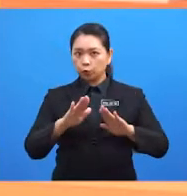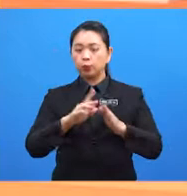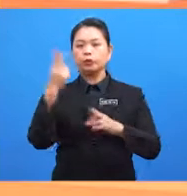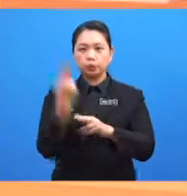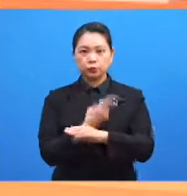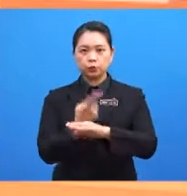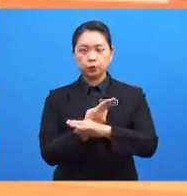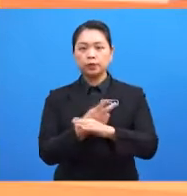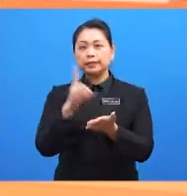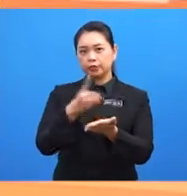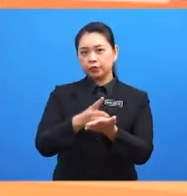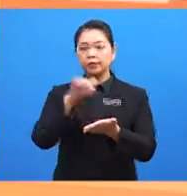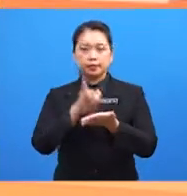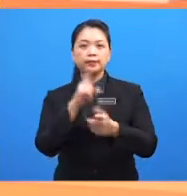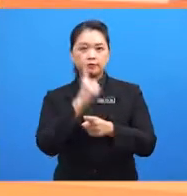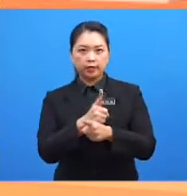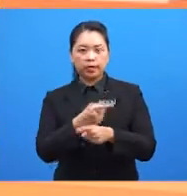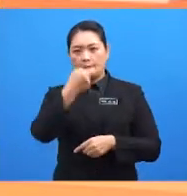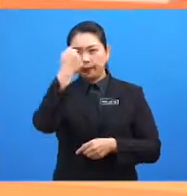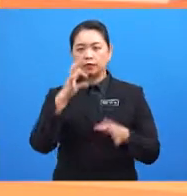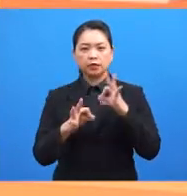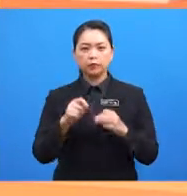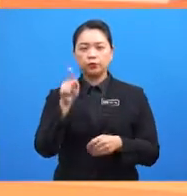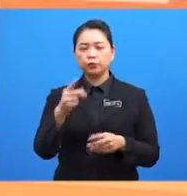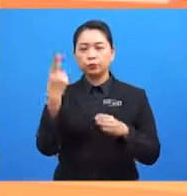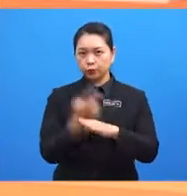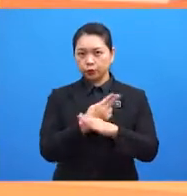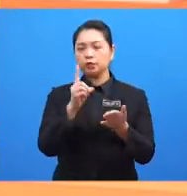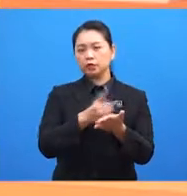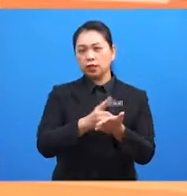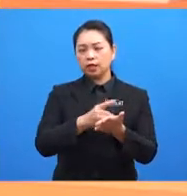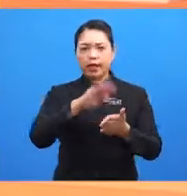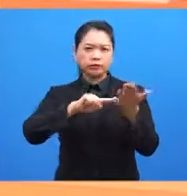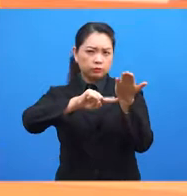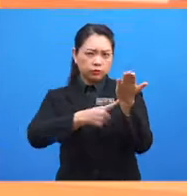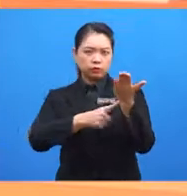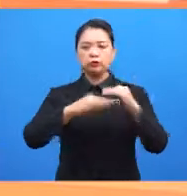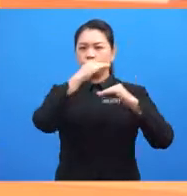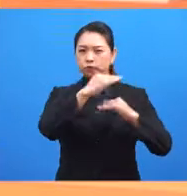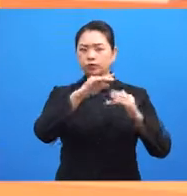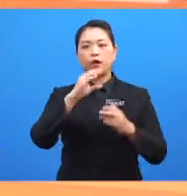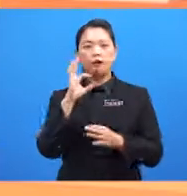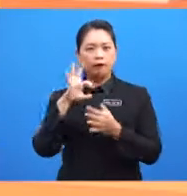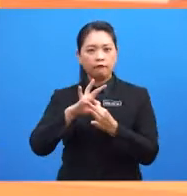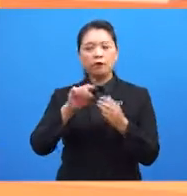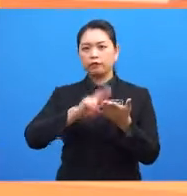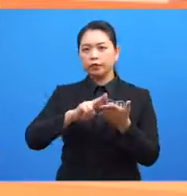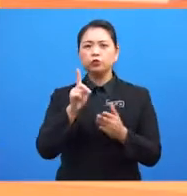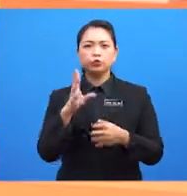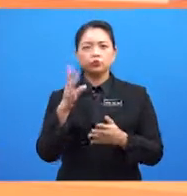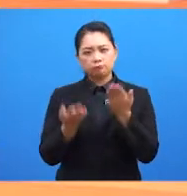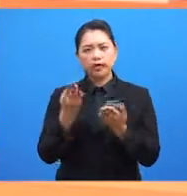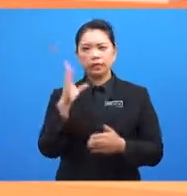dictionary. That's right, because if you use a dictionary at the initial stage of reading, you might miss out